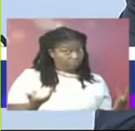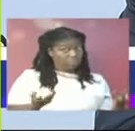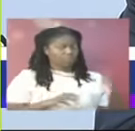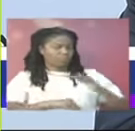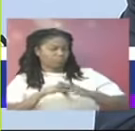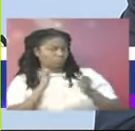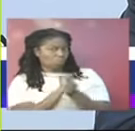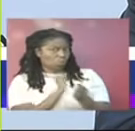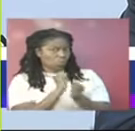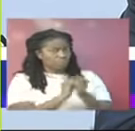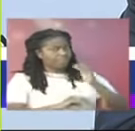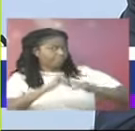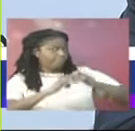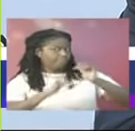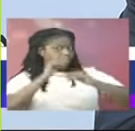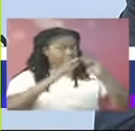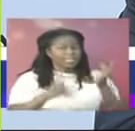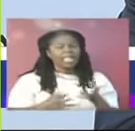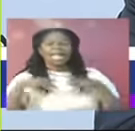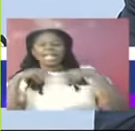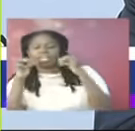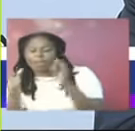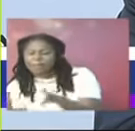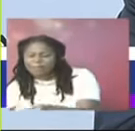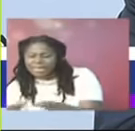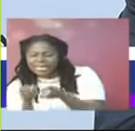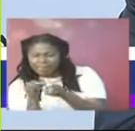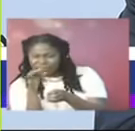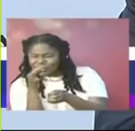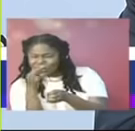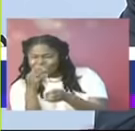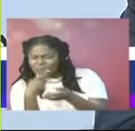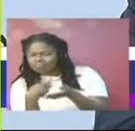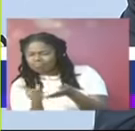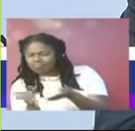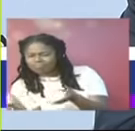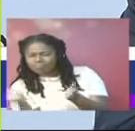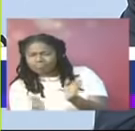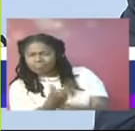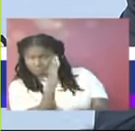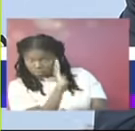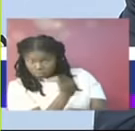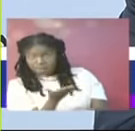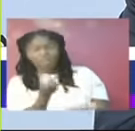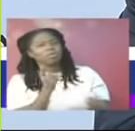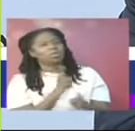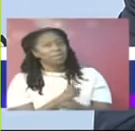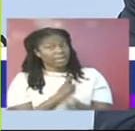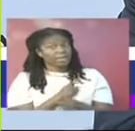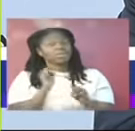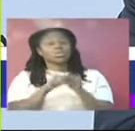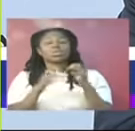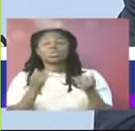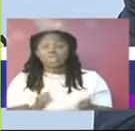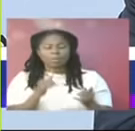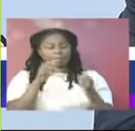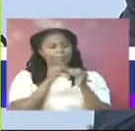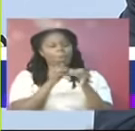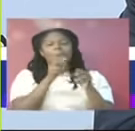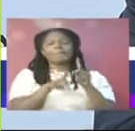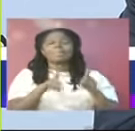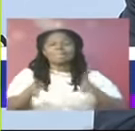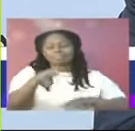and the pickup and delivery of food, meaning not just those workers going out and interacting, but also the population